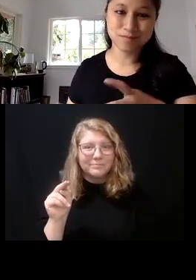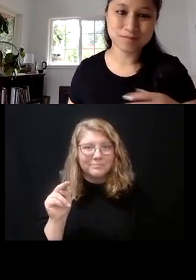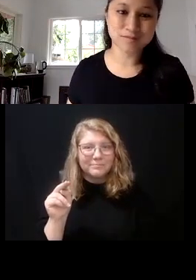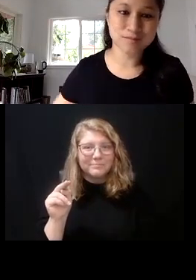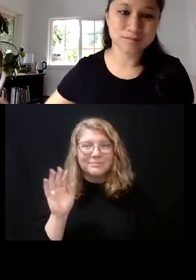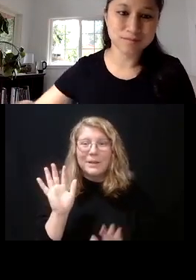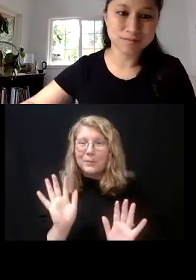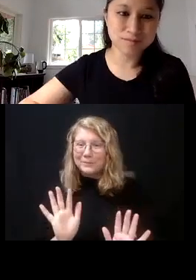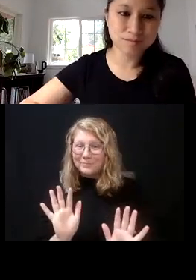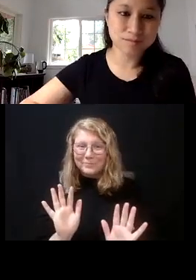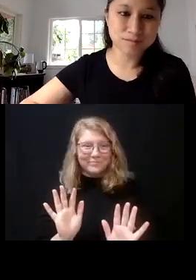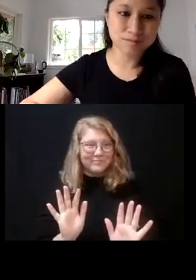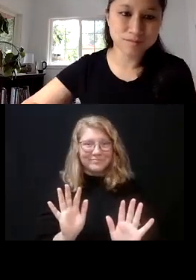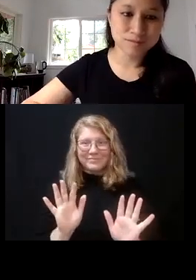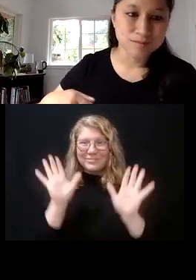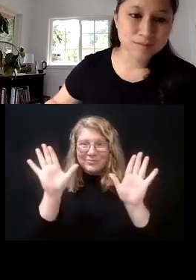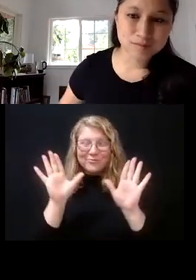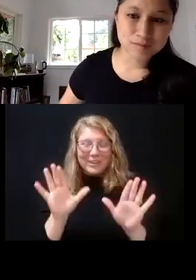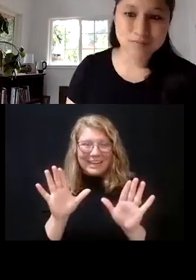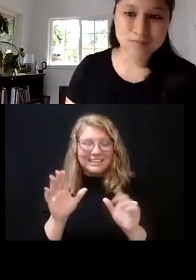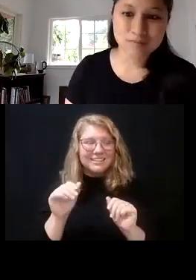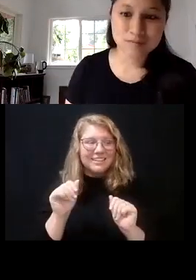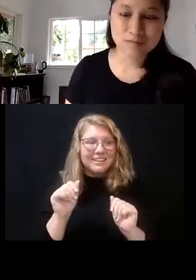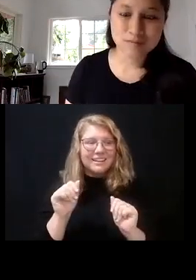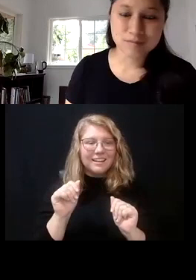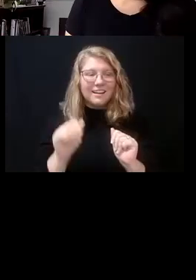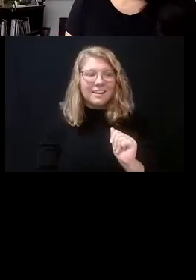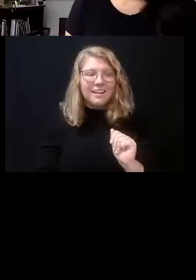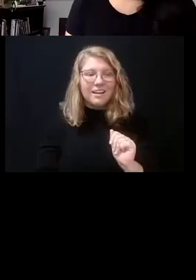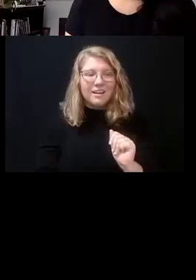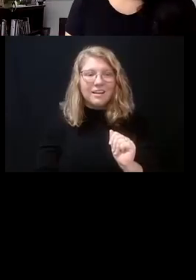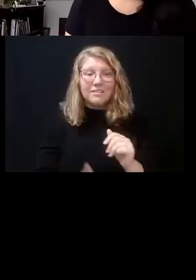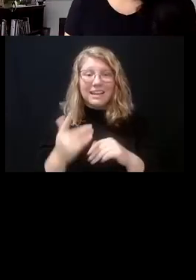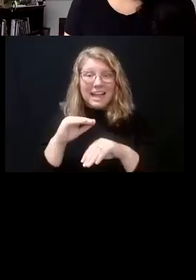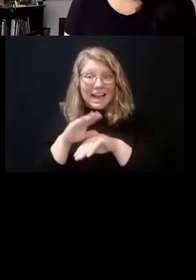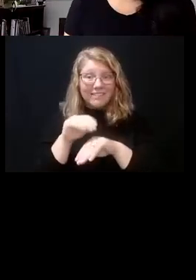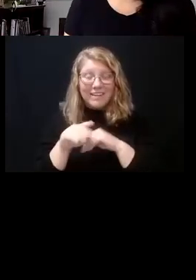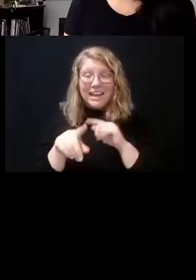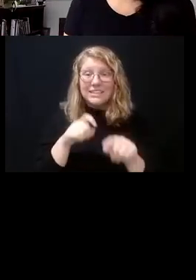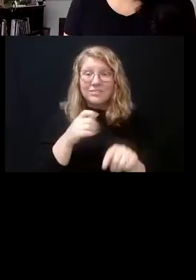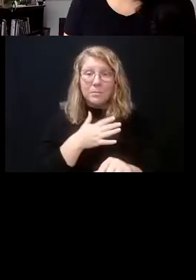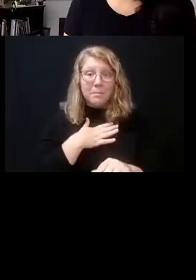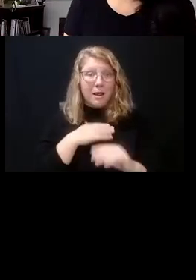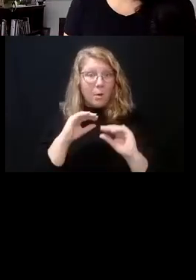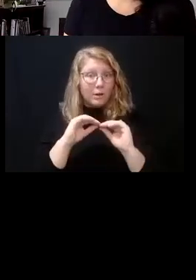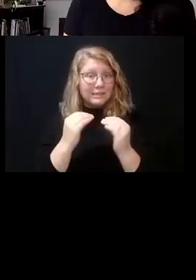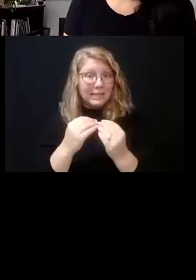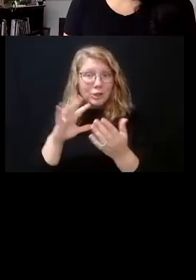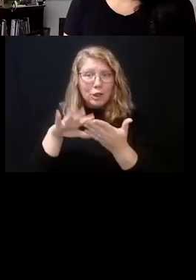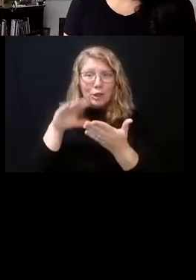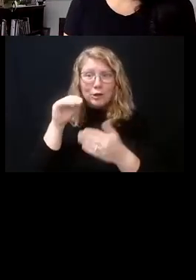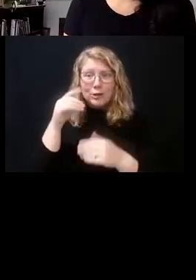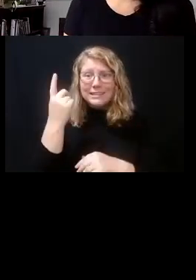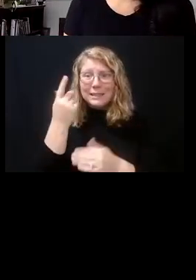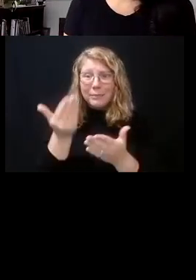Cool. Great. So seeing advice for my organization, learning something new.